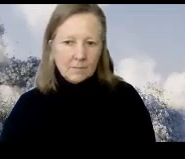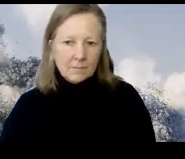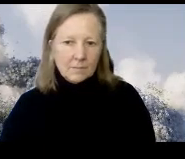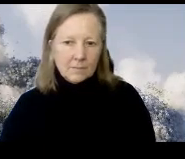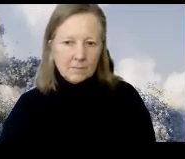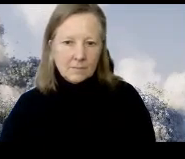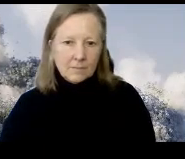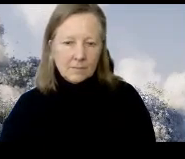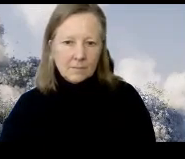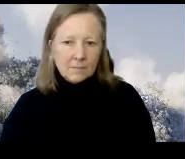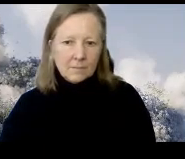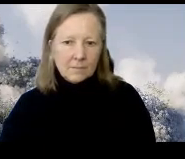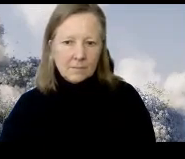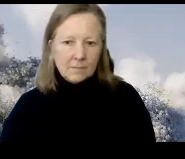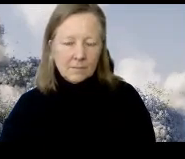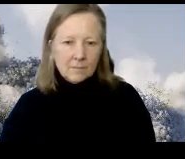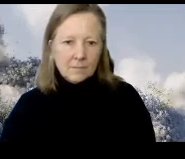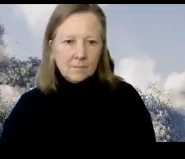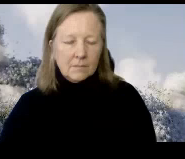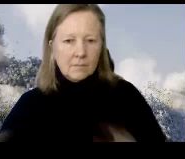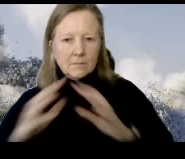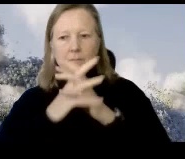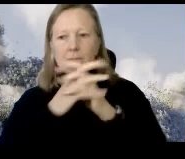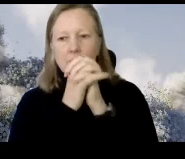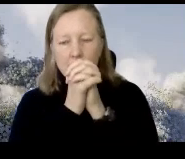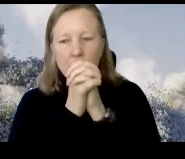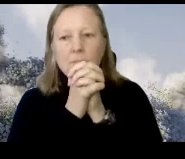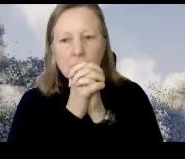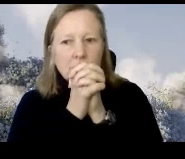So our event type for today was information session.